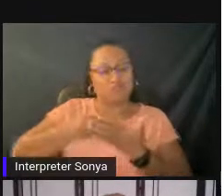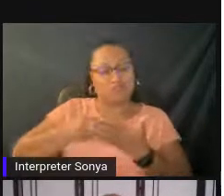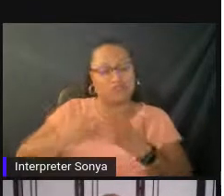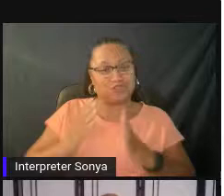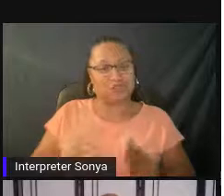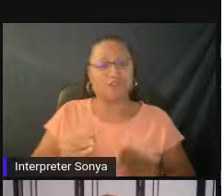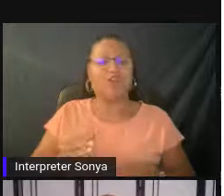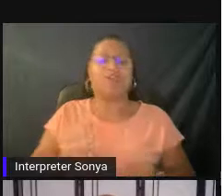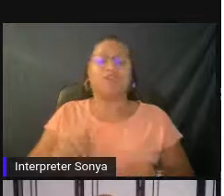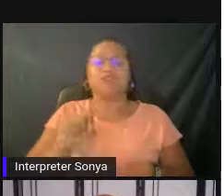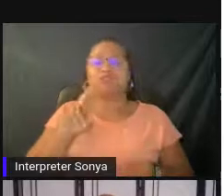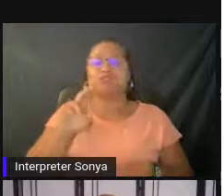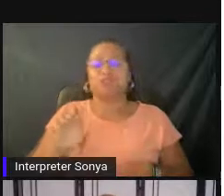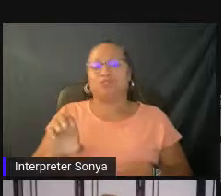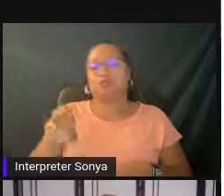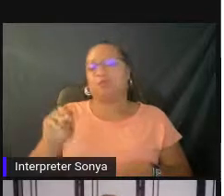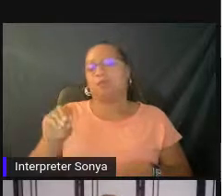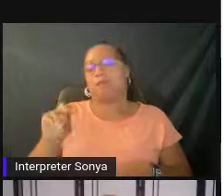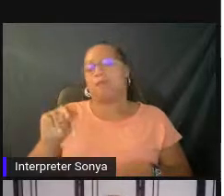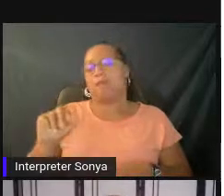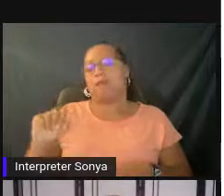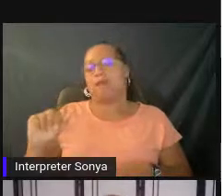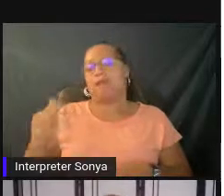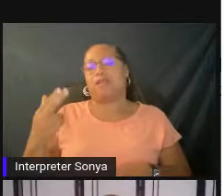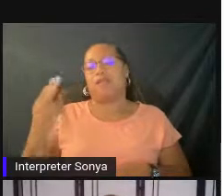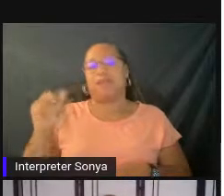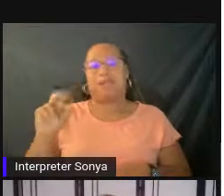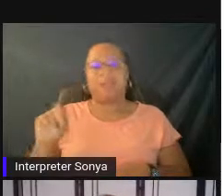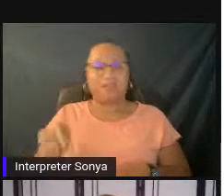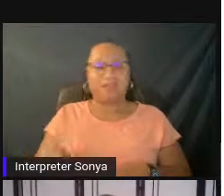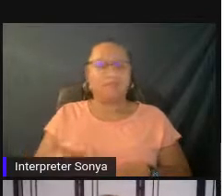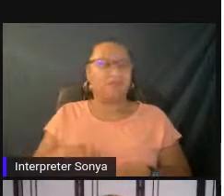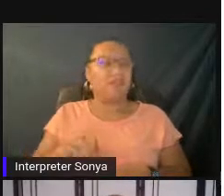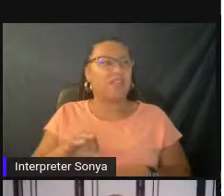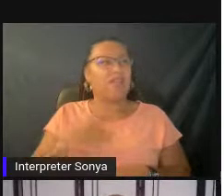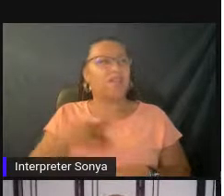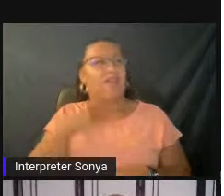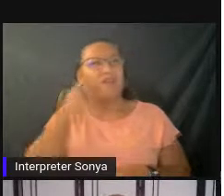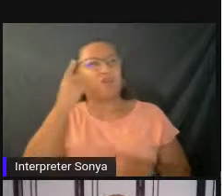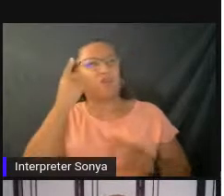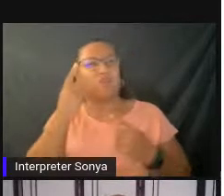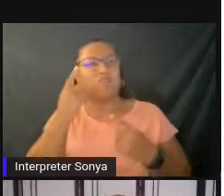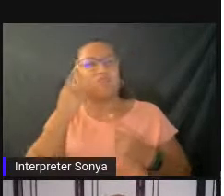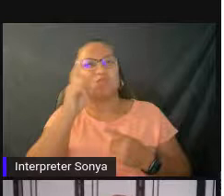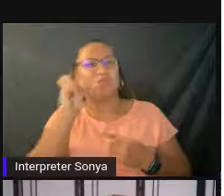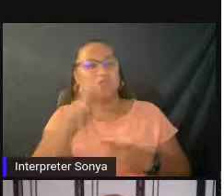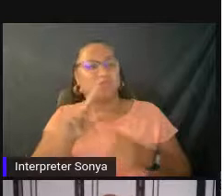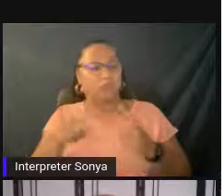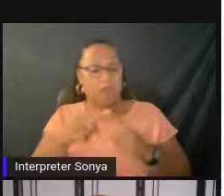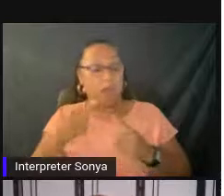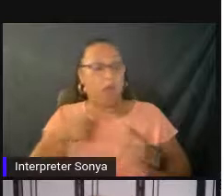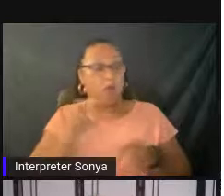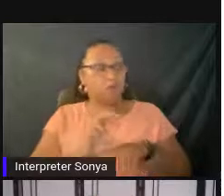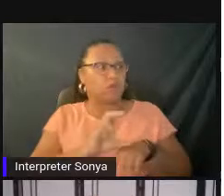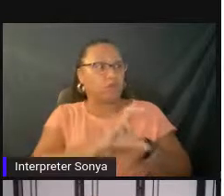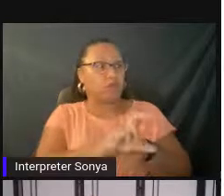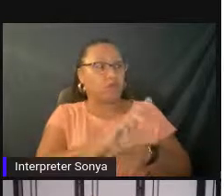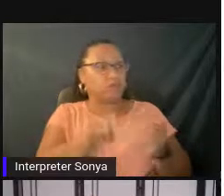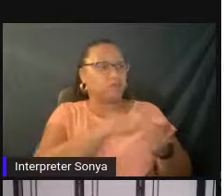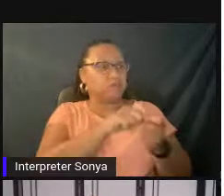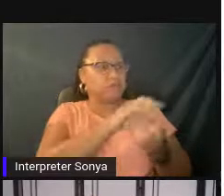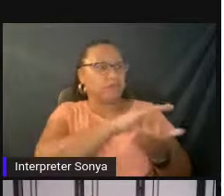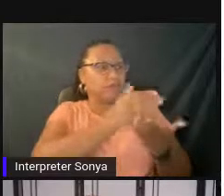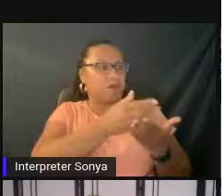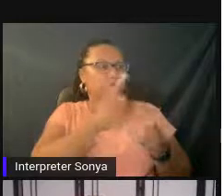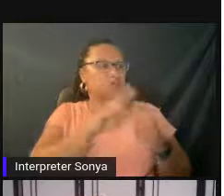Monahan. If you ever have questions about, suppose I want to give a certain portion to the music ministry and a certain portion